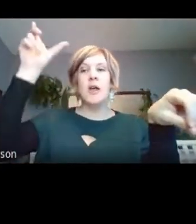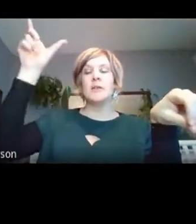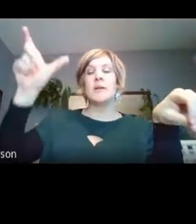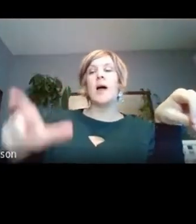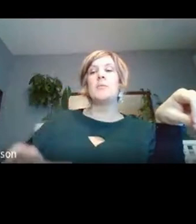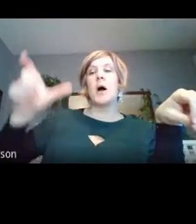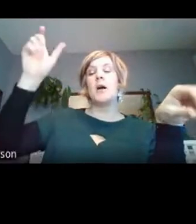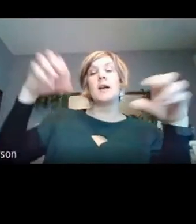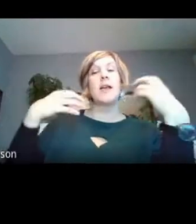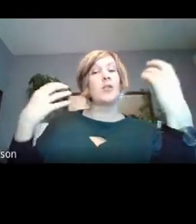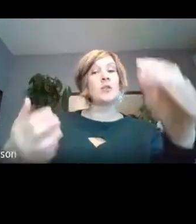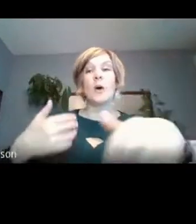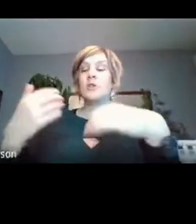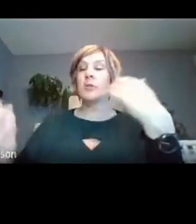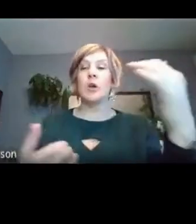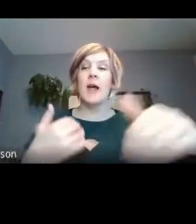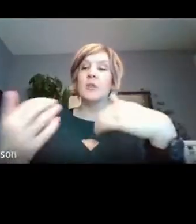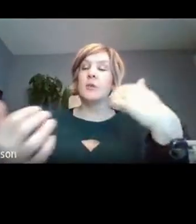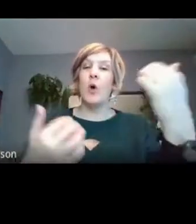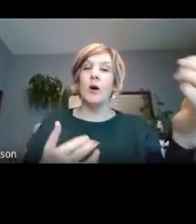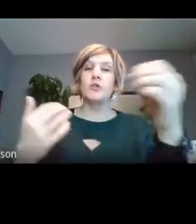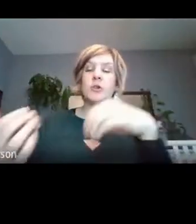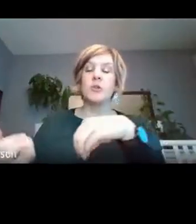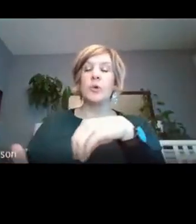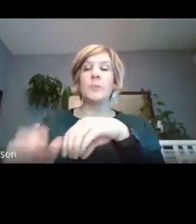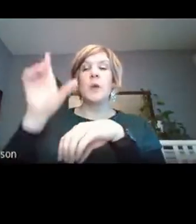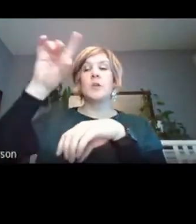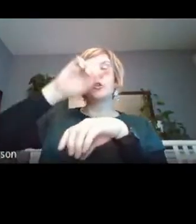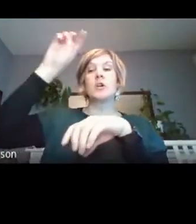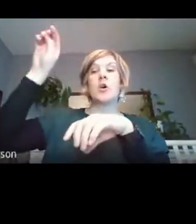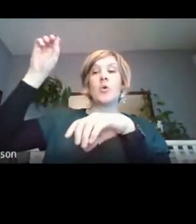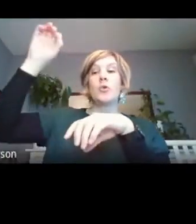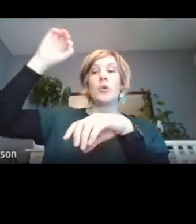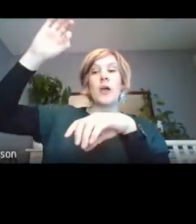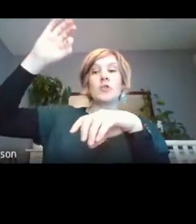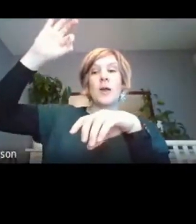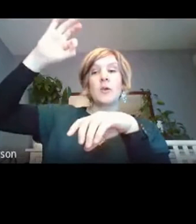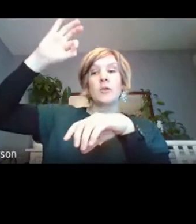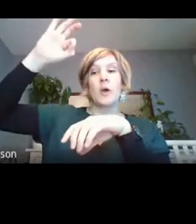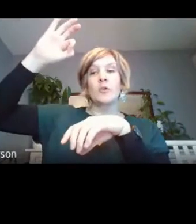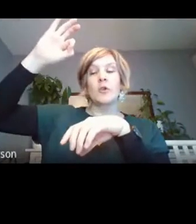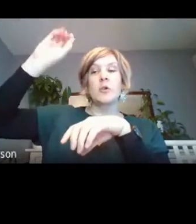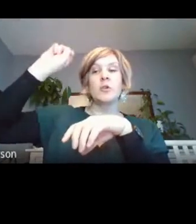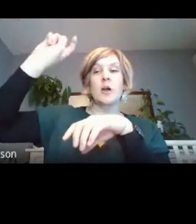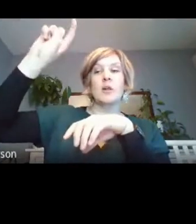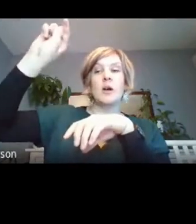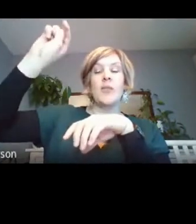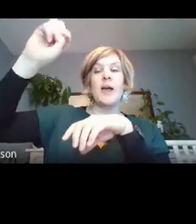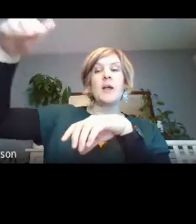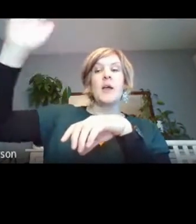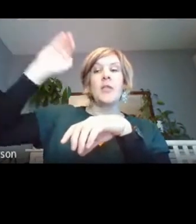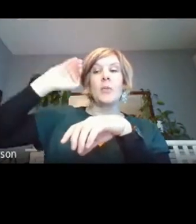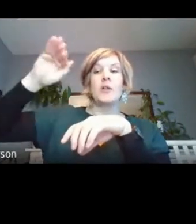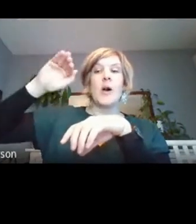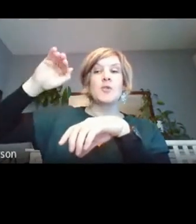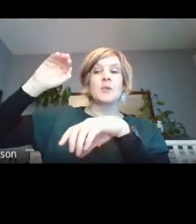section on that side bar again these are questions we're going to have to walk our students through so you're going to go look for that triangle square circle you're going to click on